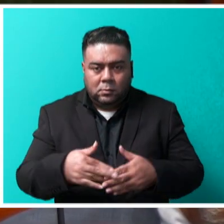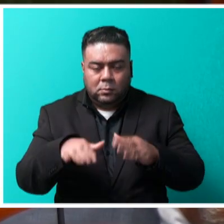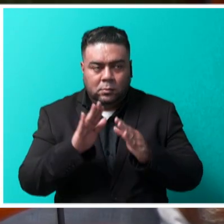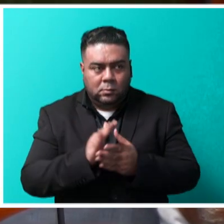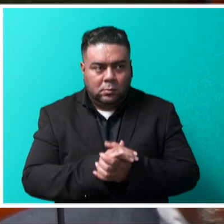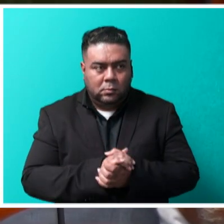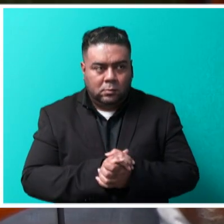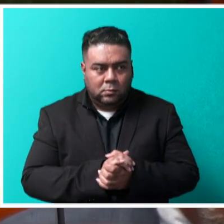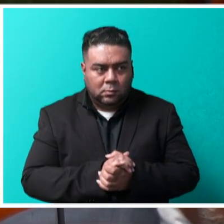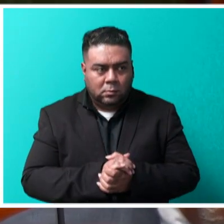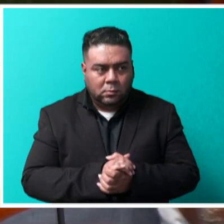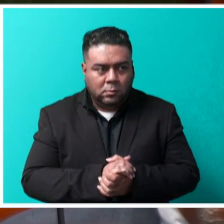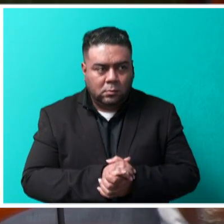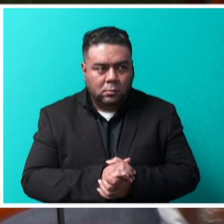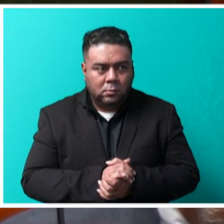to institutional placement.